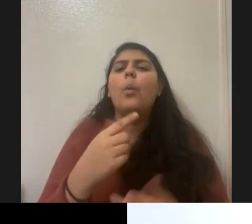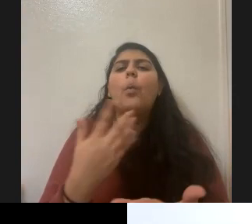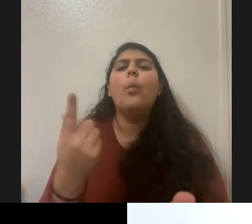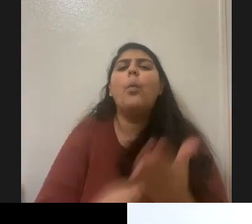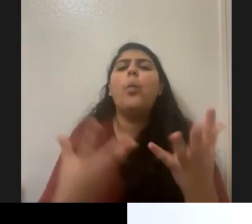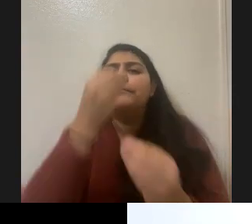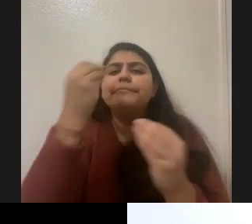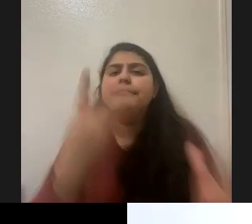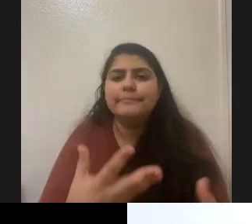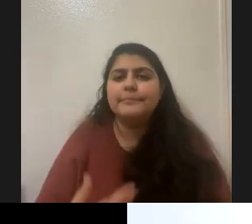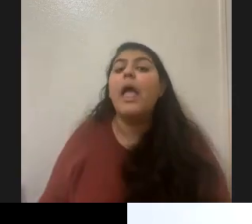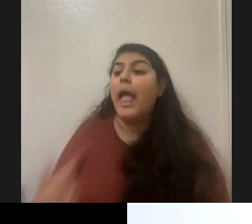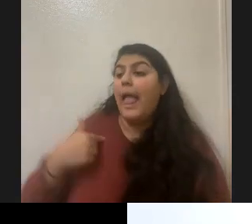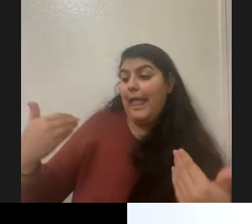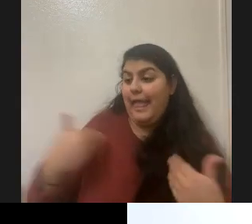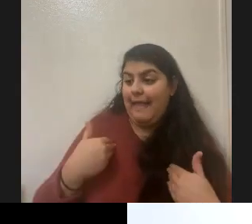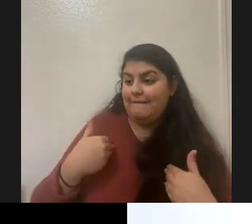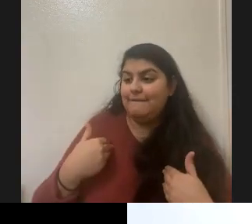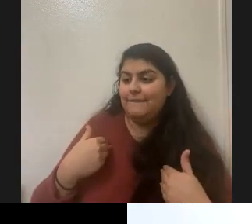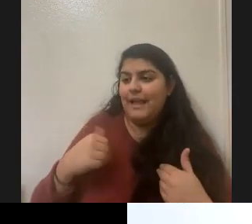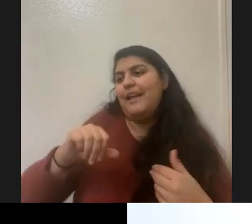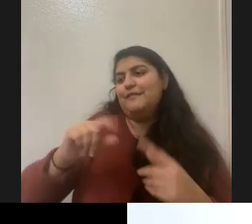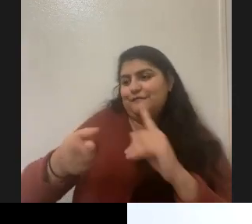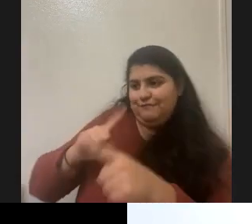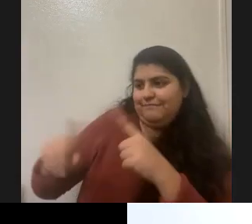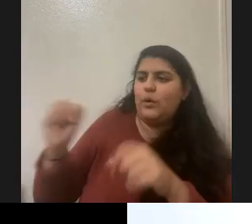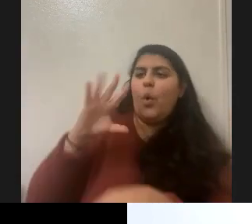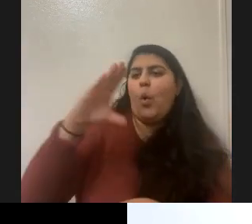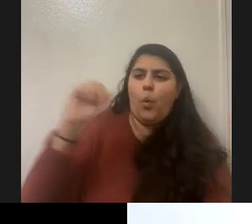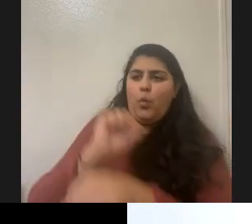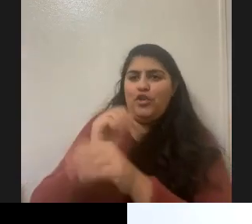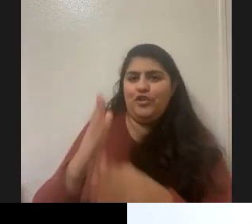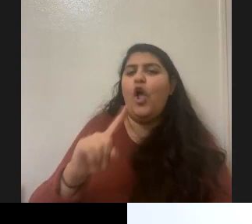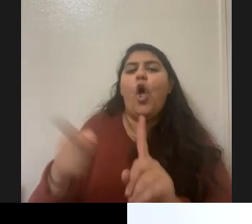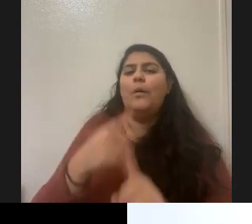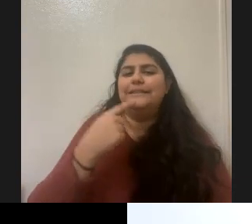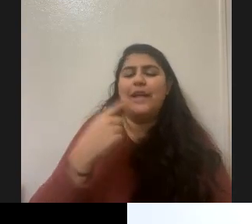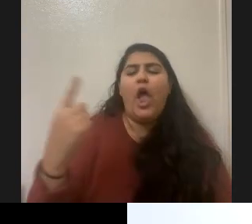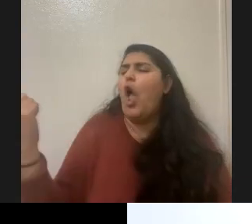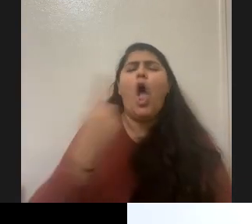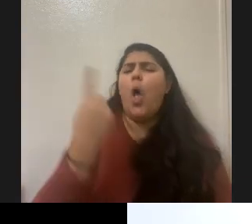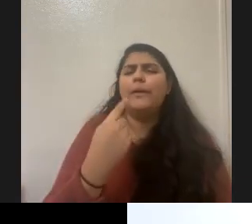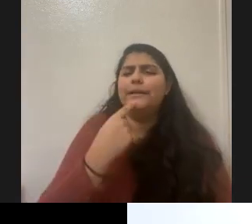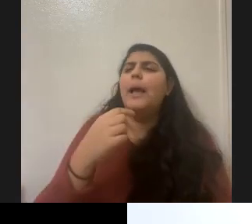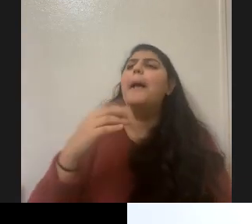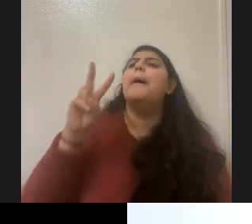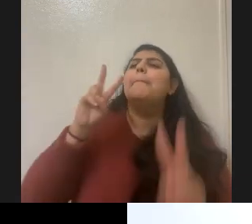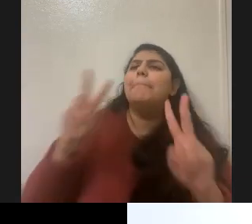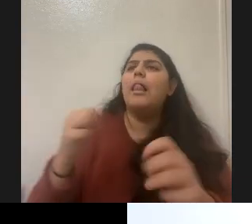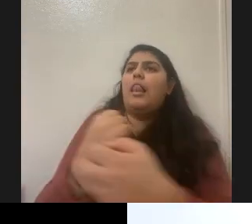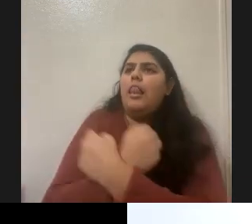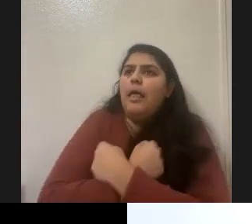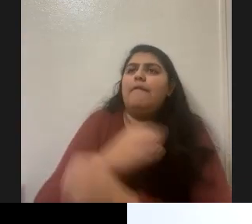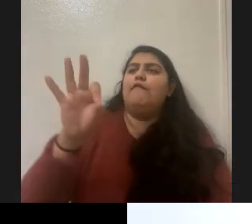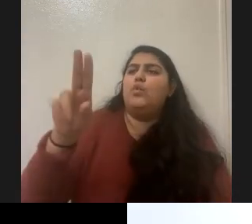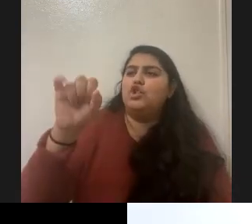I have a coworker, a fellow grad student, and she always says peace, love, fusion. So I think that's a great thing to say.